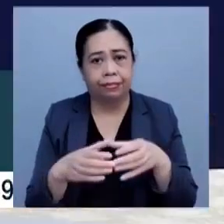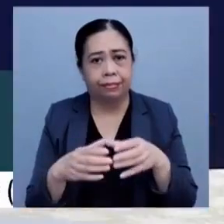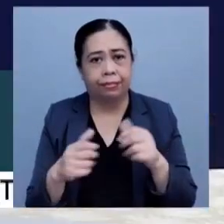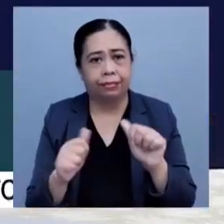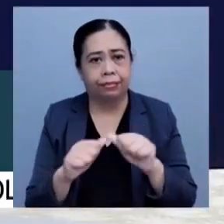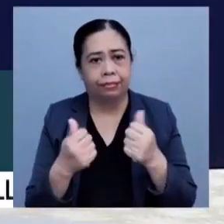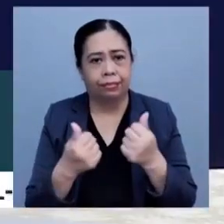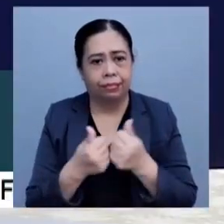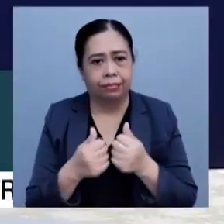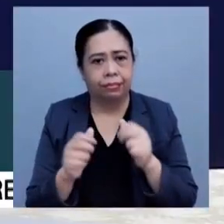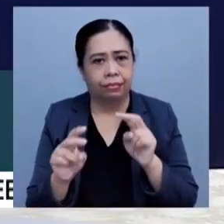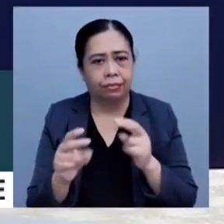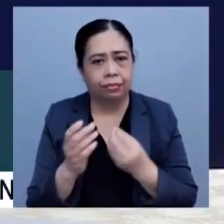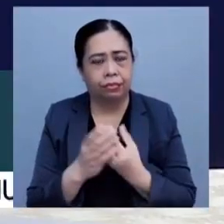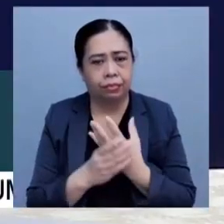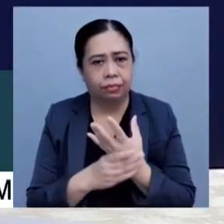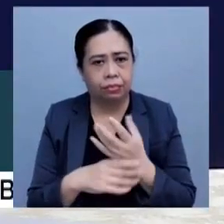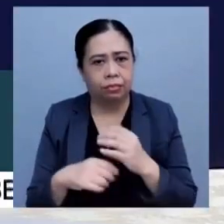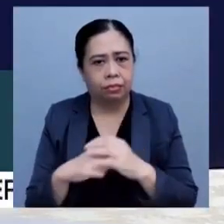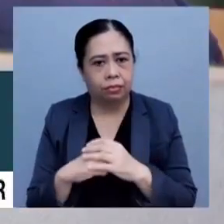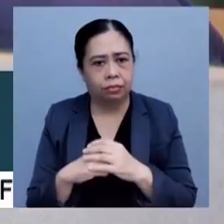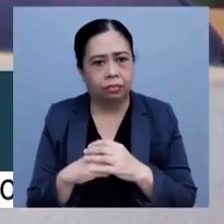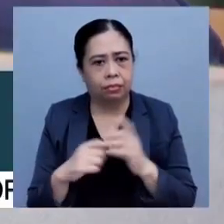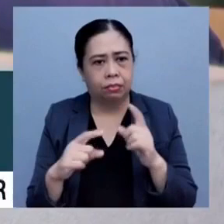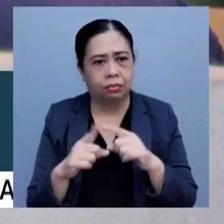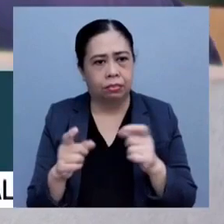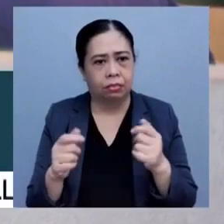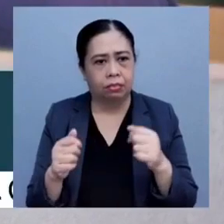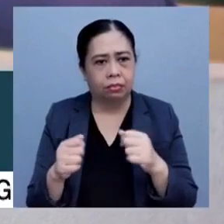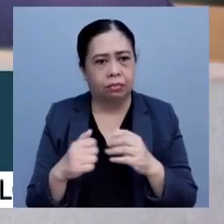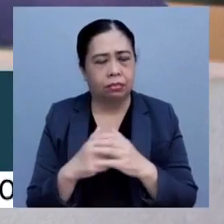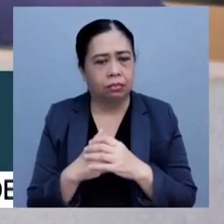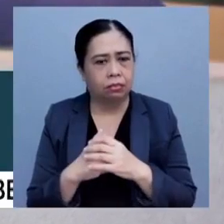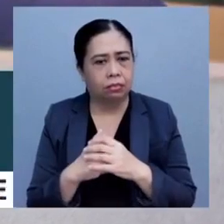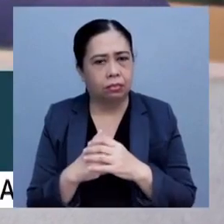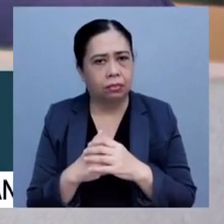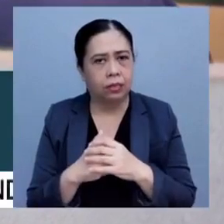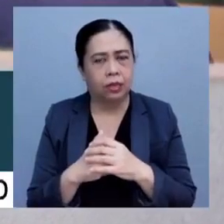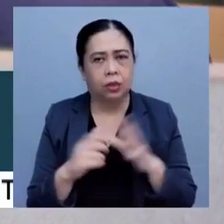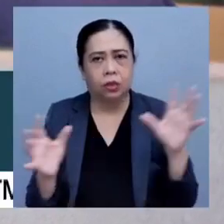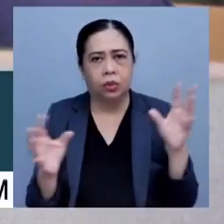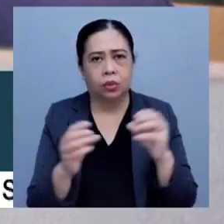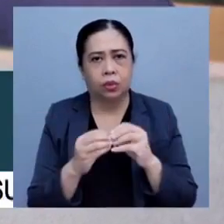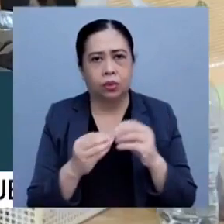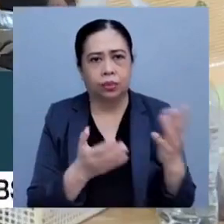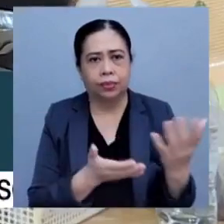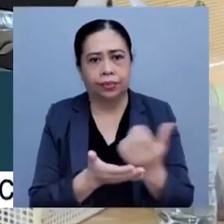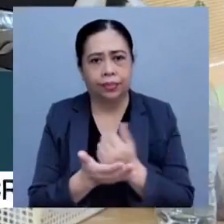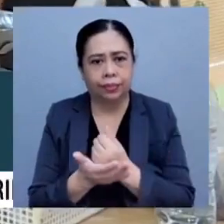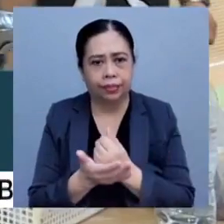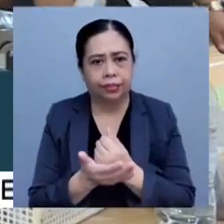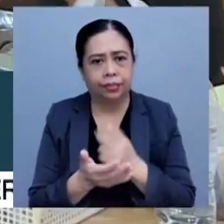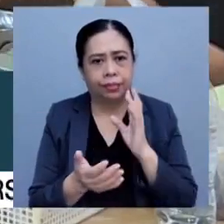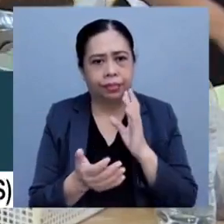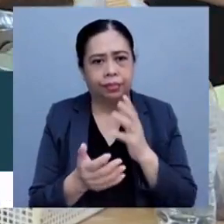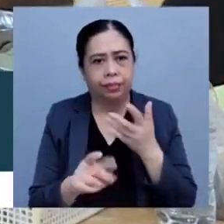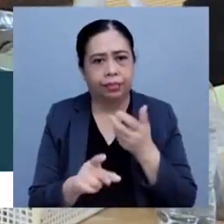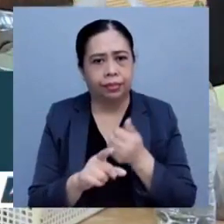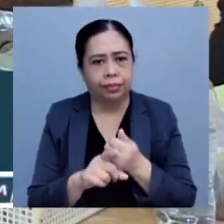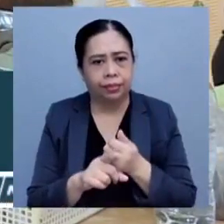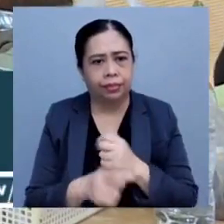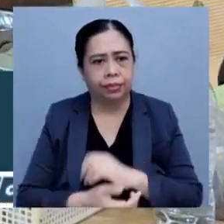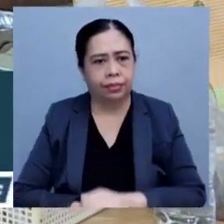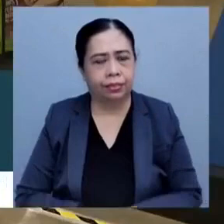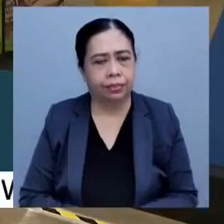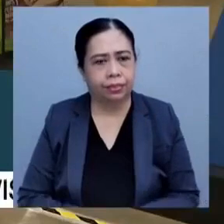growth driven by the pent-up demand domestically, saying total revenues of the industry could rise by 10 to